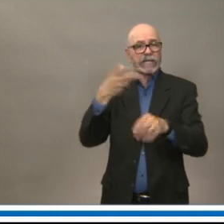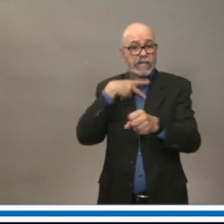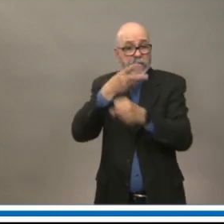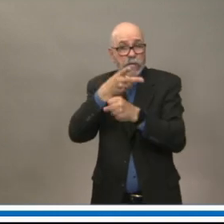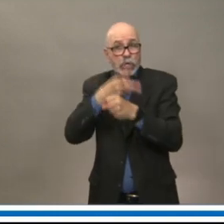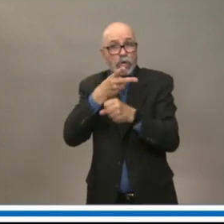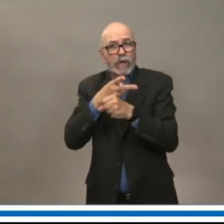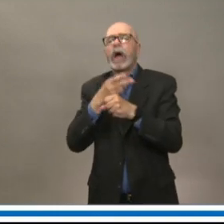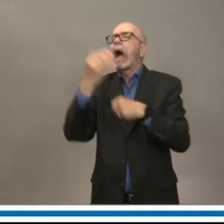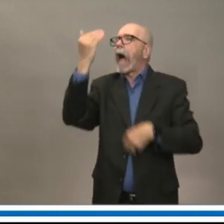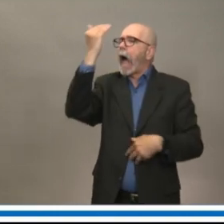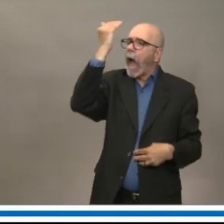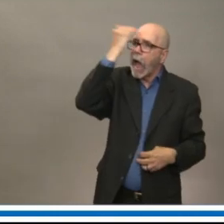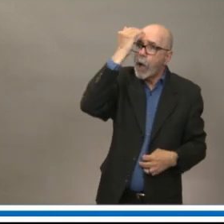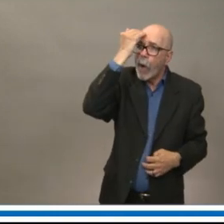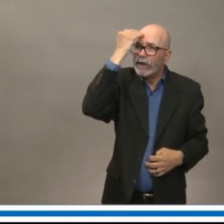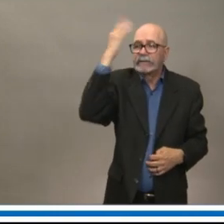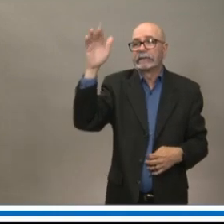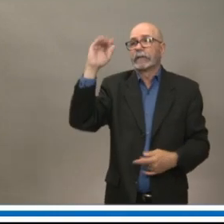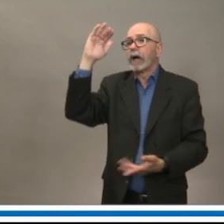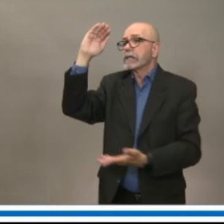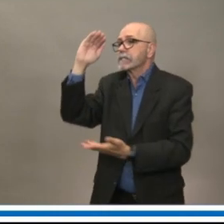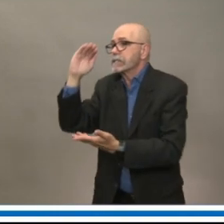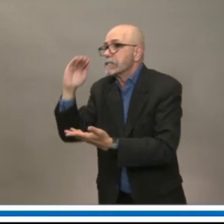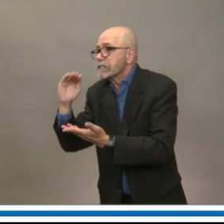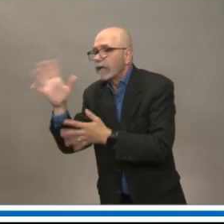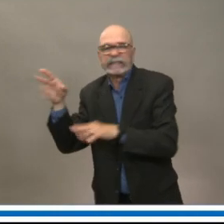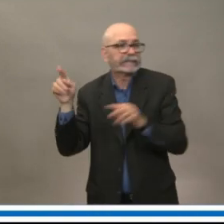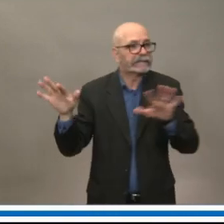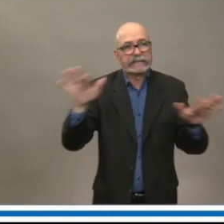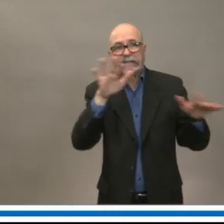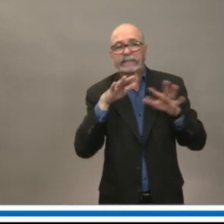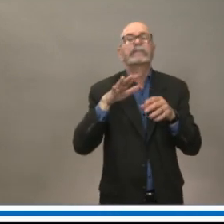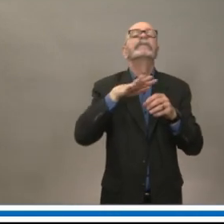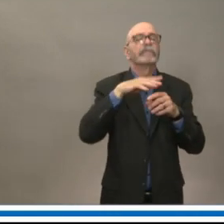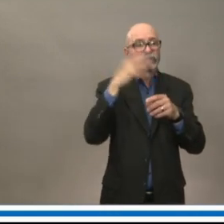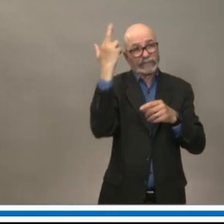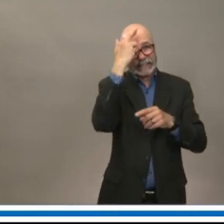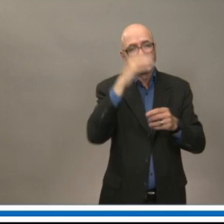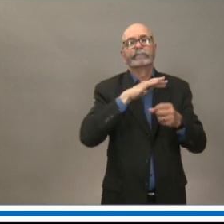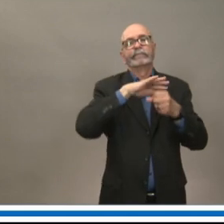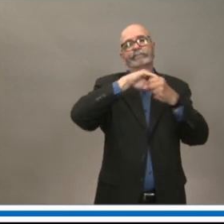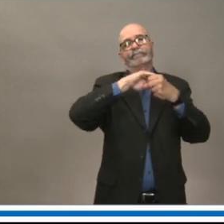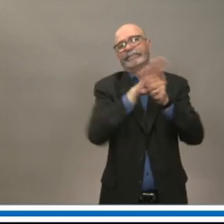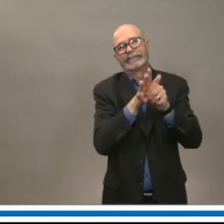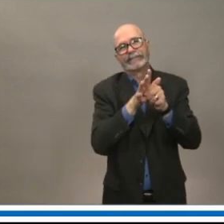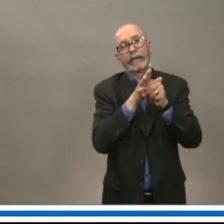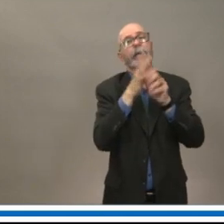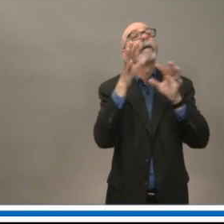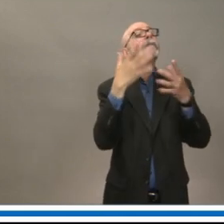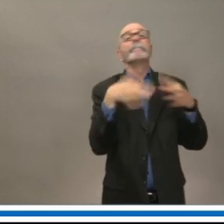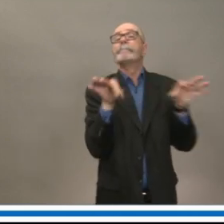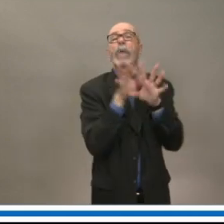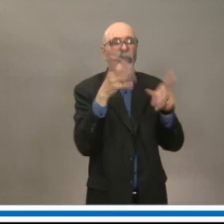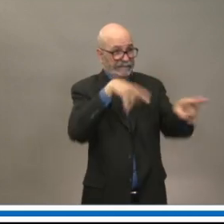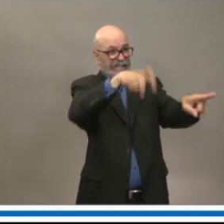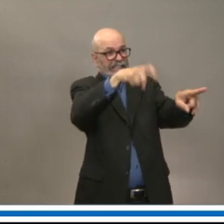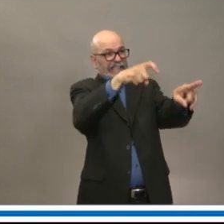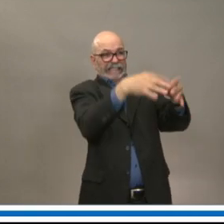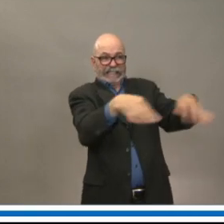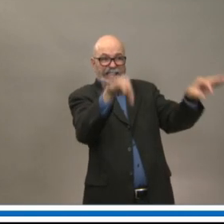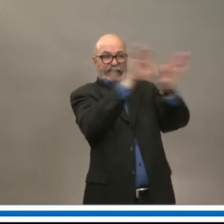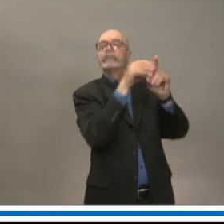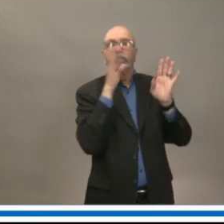of the pressures from COVID to more essential services. But I would recommend